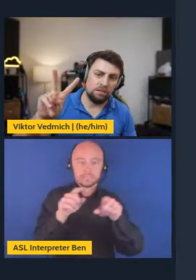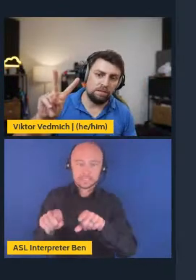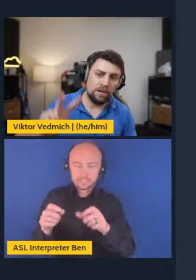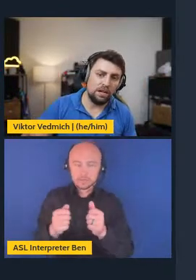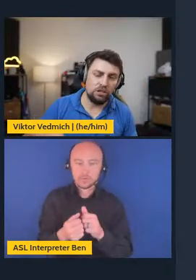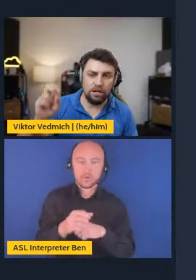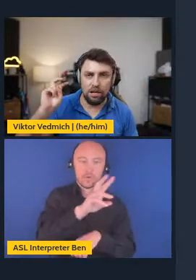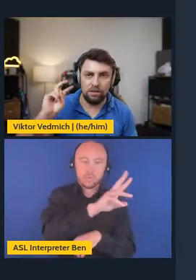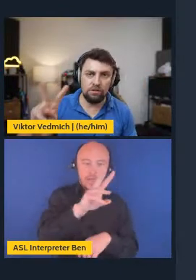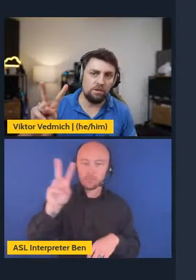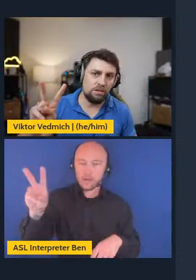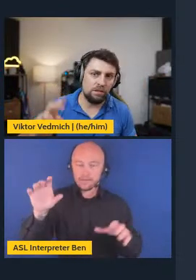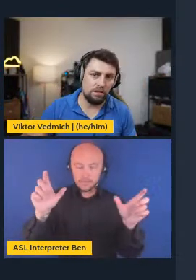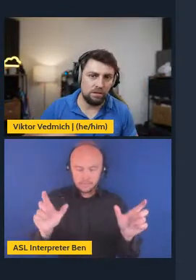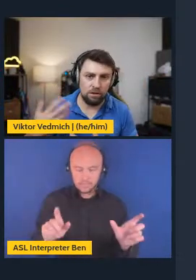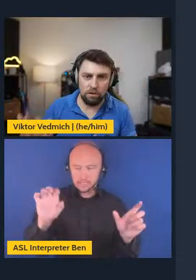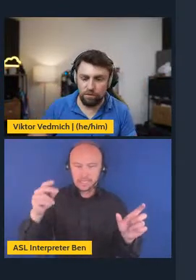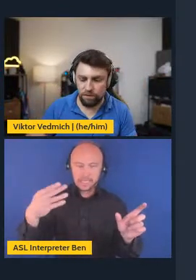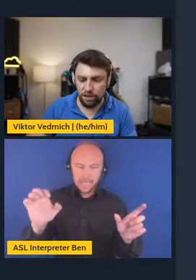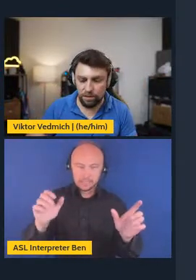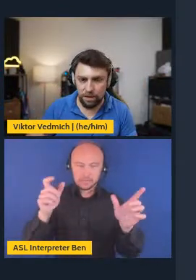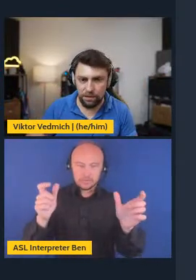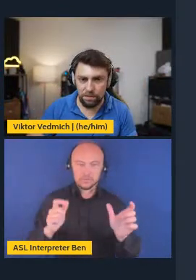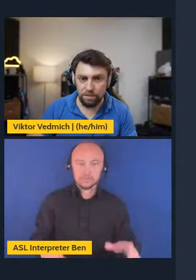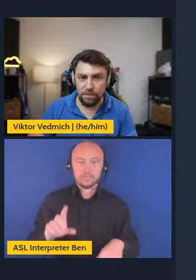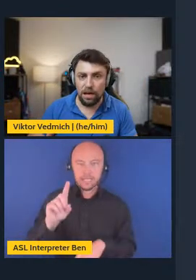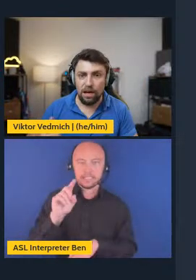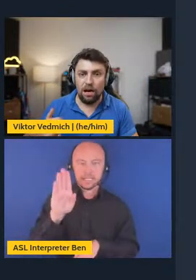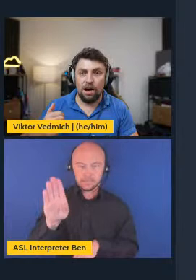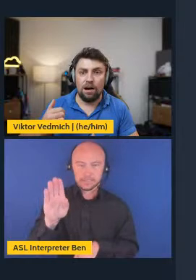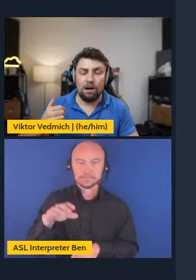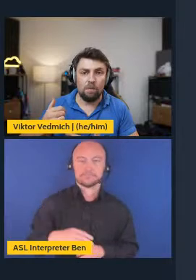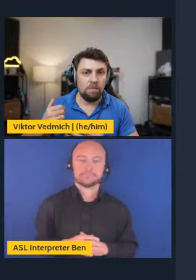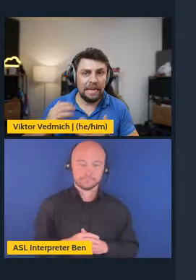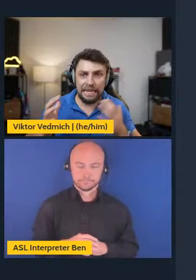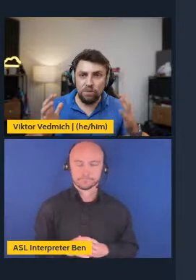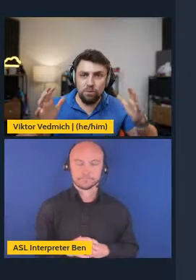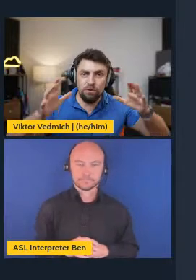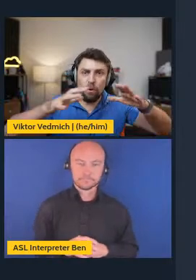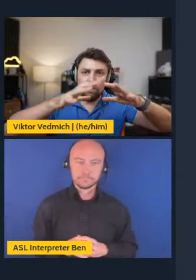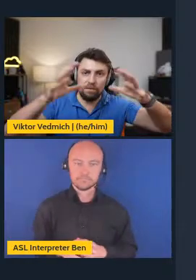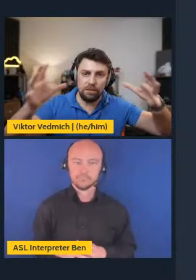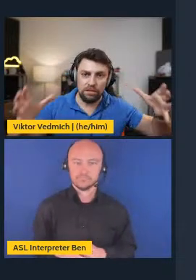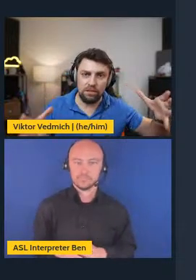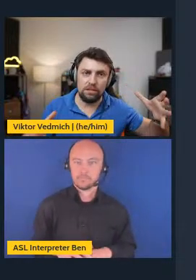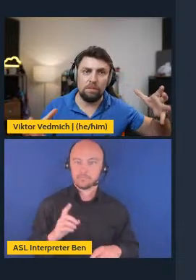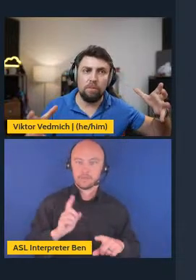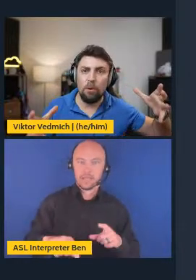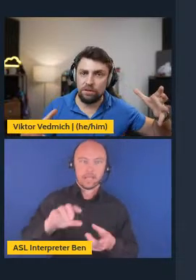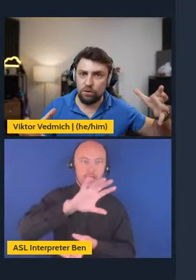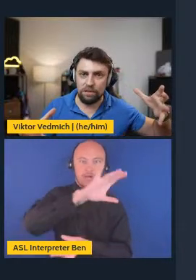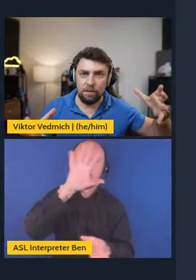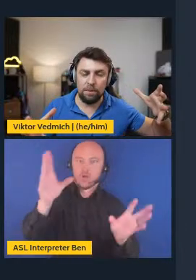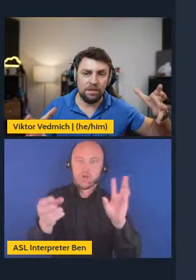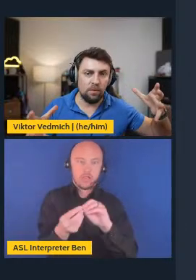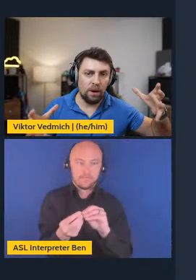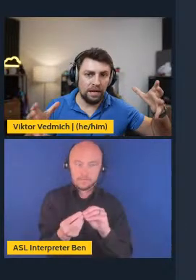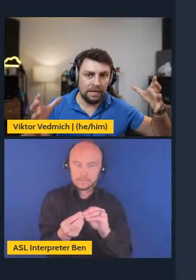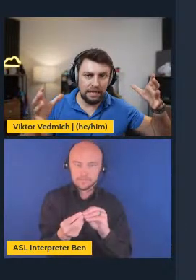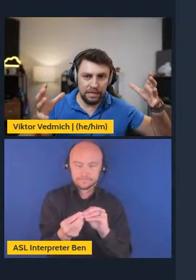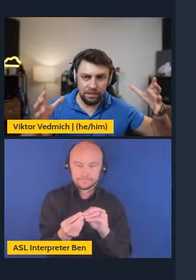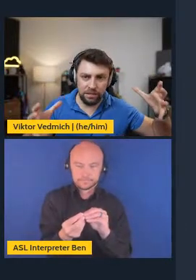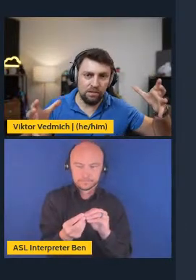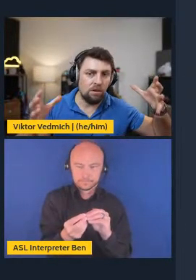instances of cache, and 2 instances of database. I cannot put all of these pods, for example, in